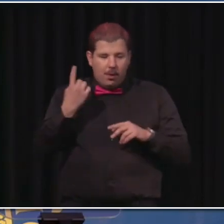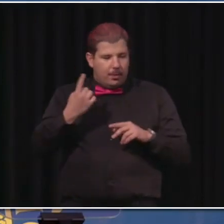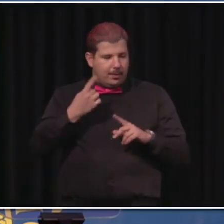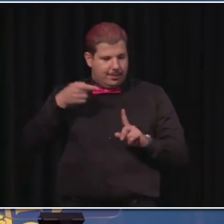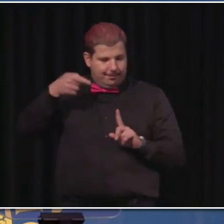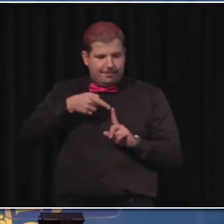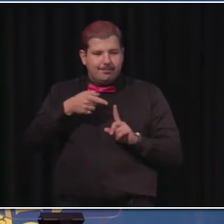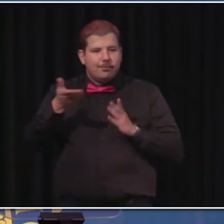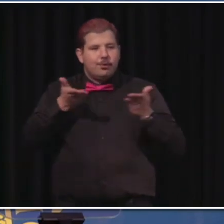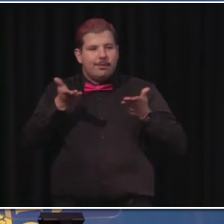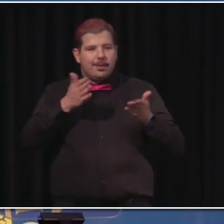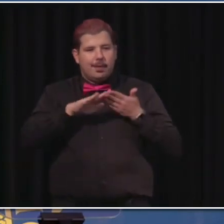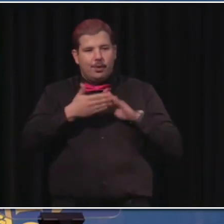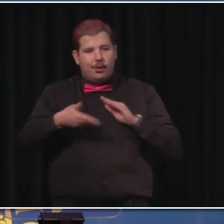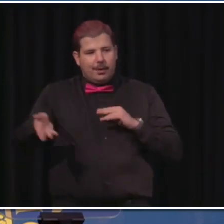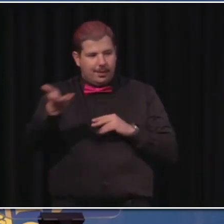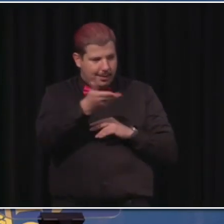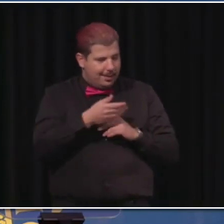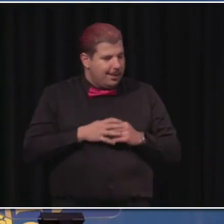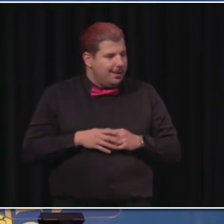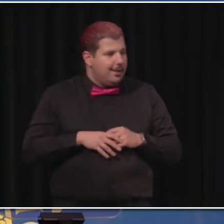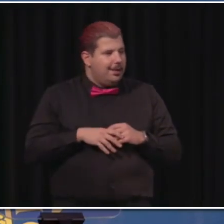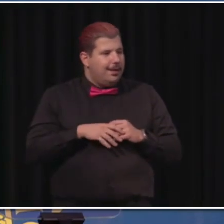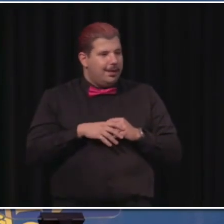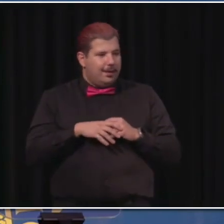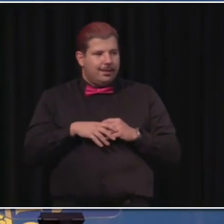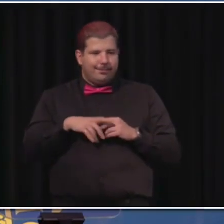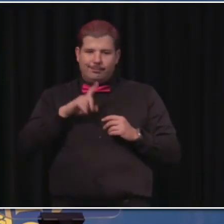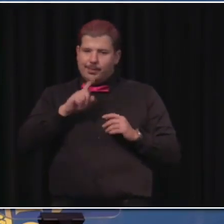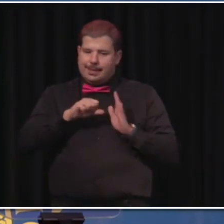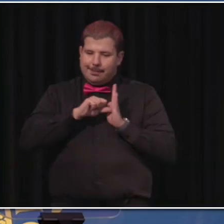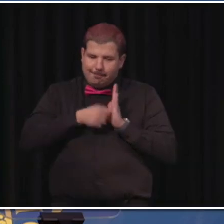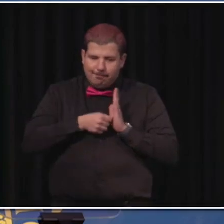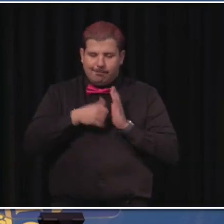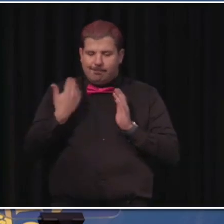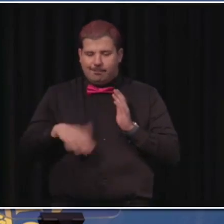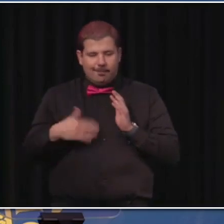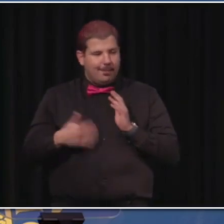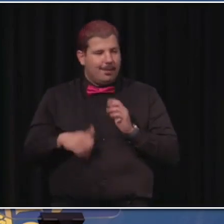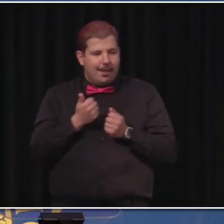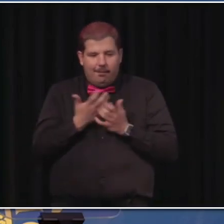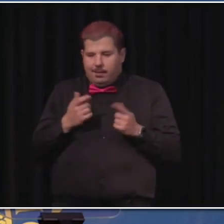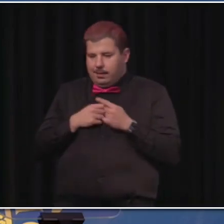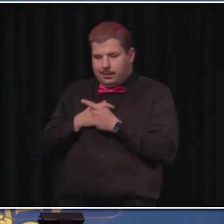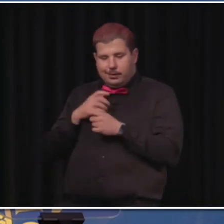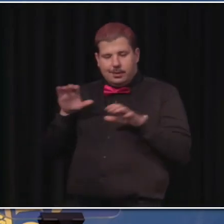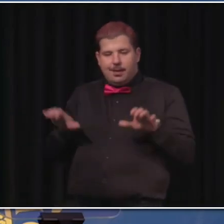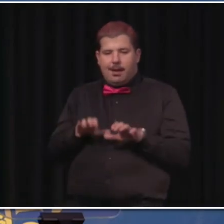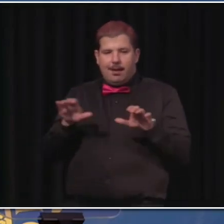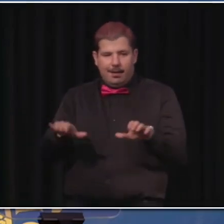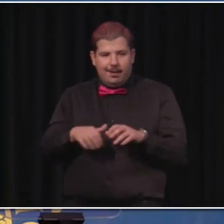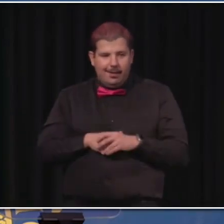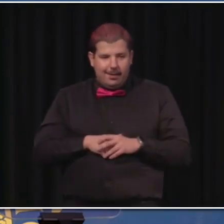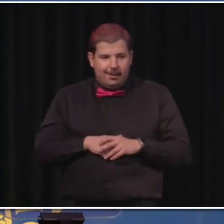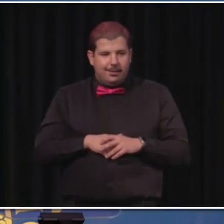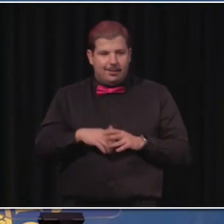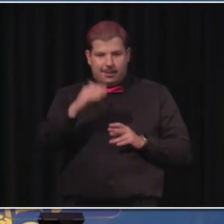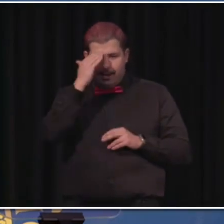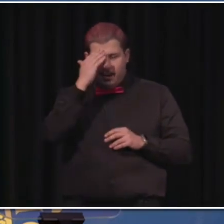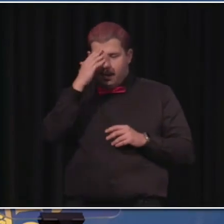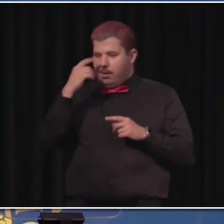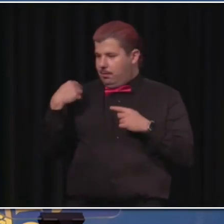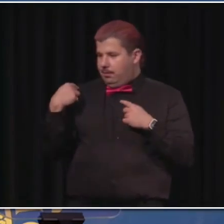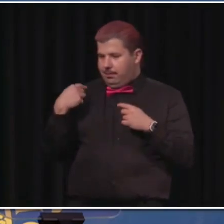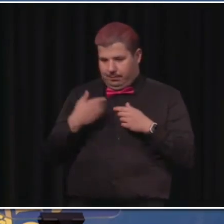serving the community. And I have to tell you, I've been impressed with everything that she's ever done. And I know that there's more to